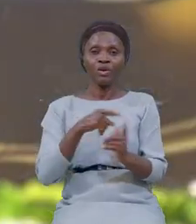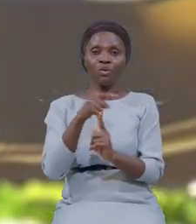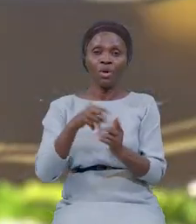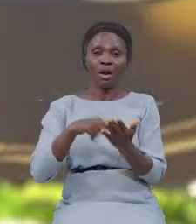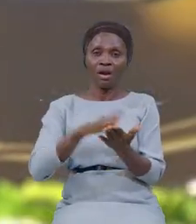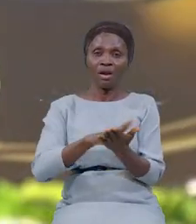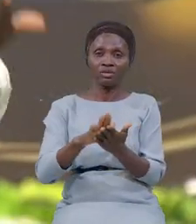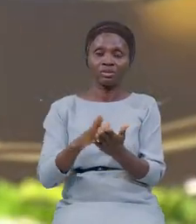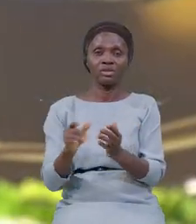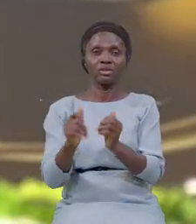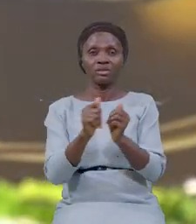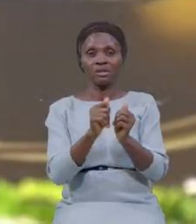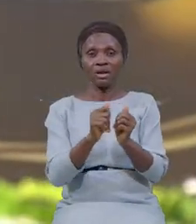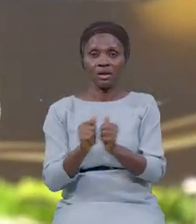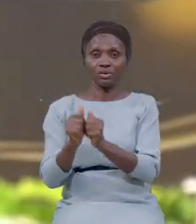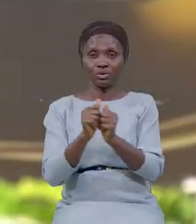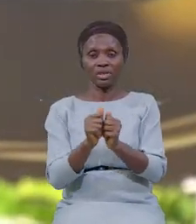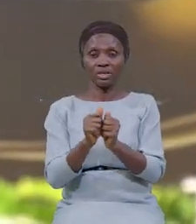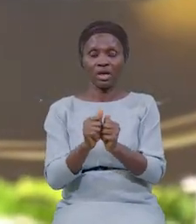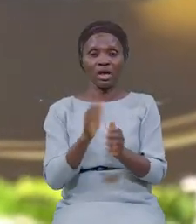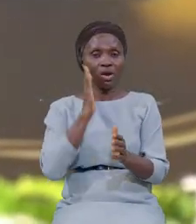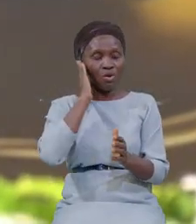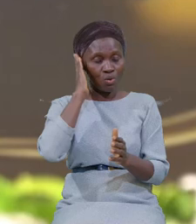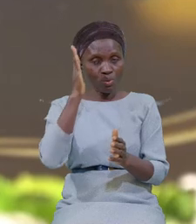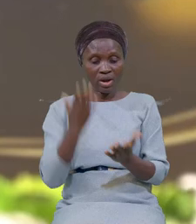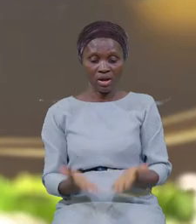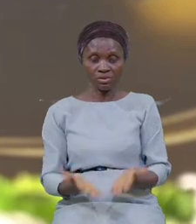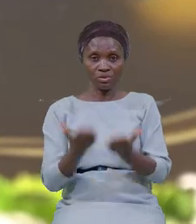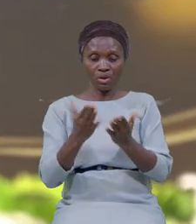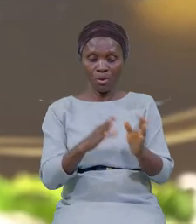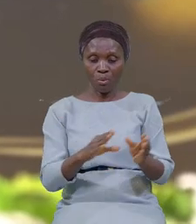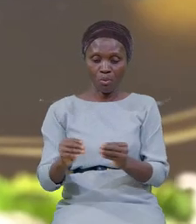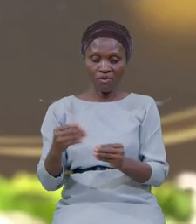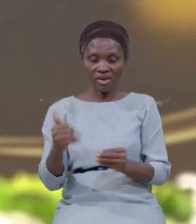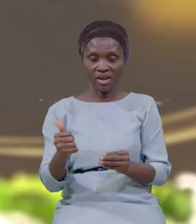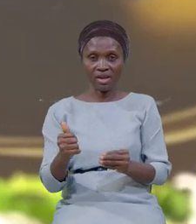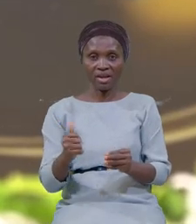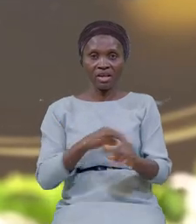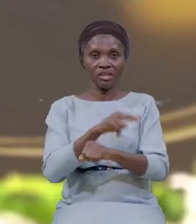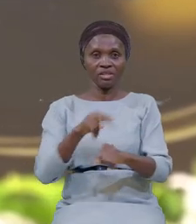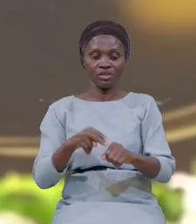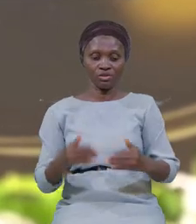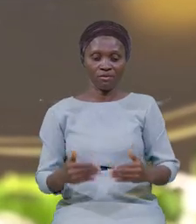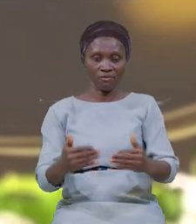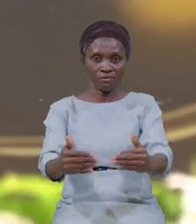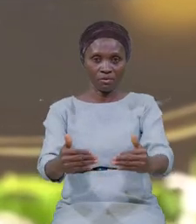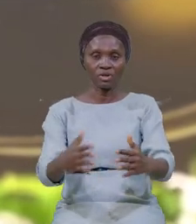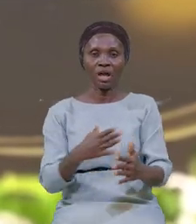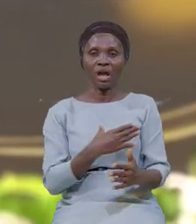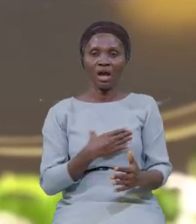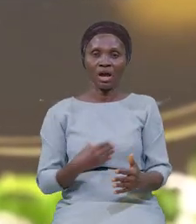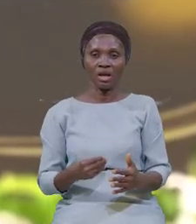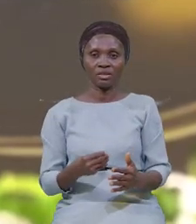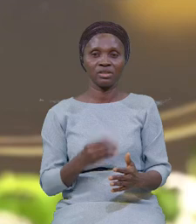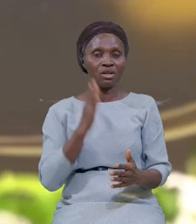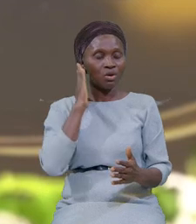will exalt a nation, will move a nation forward, will bring relevant change,